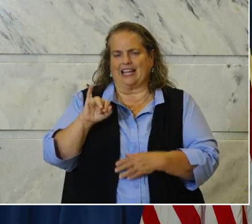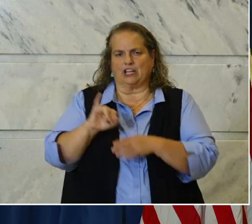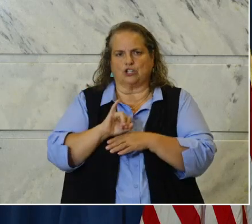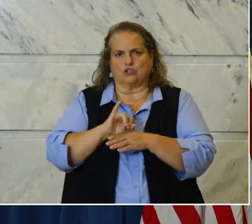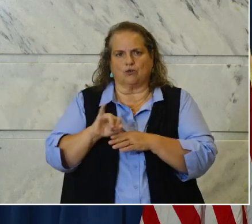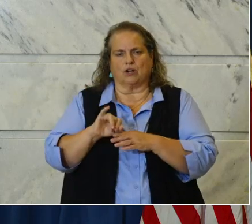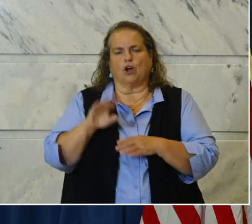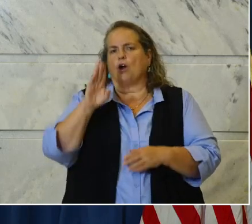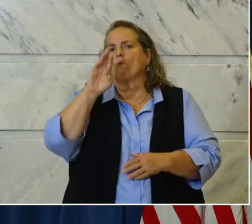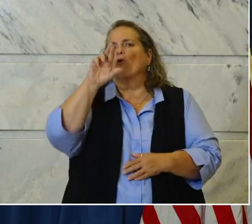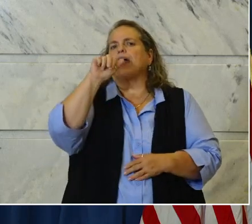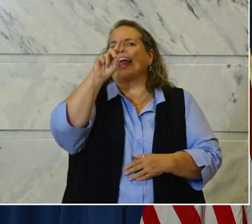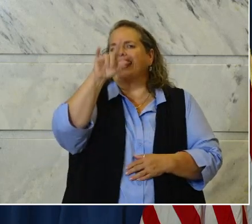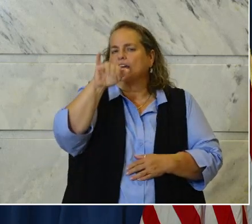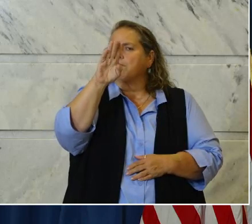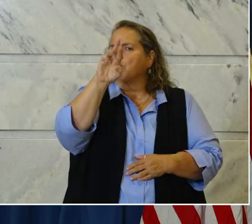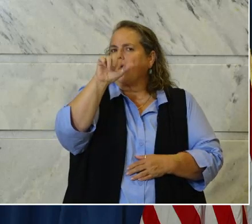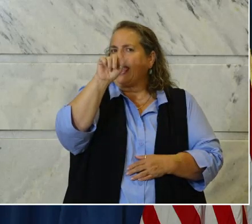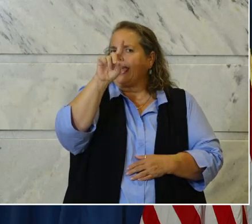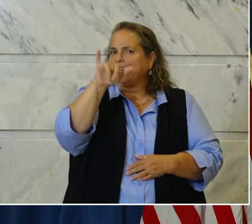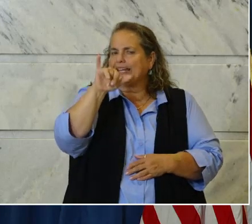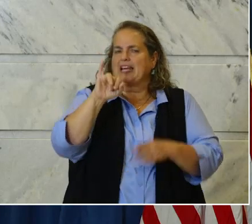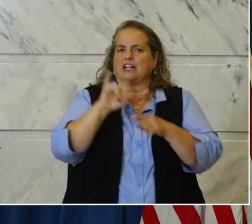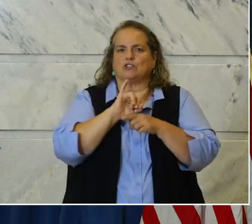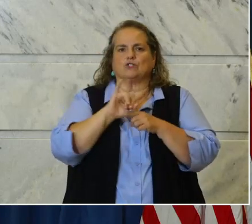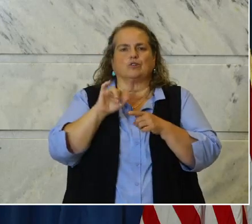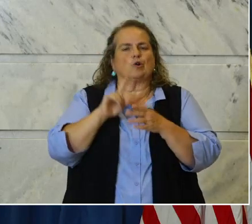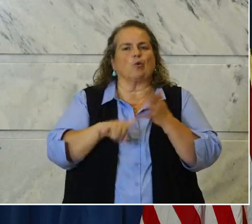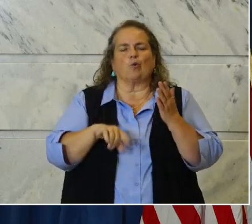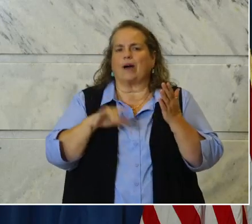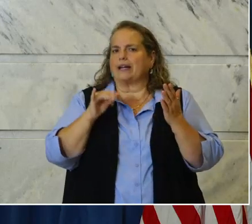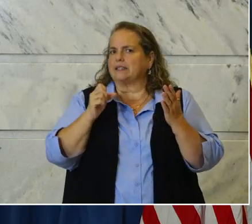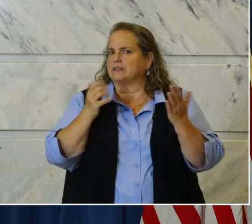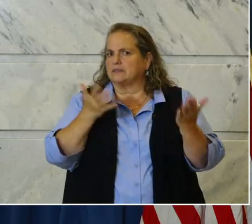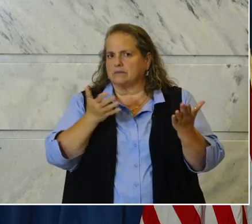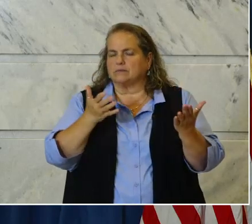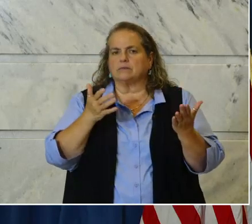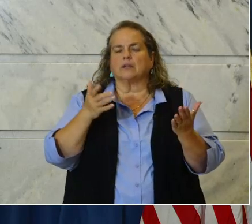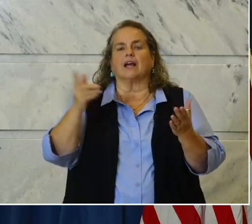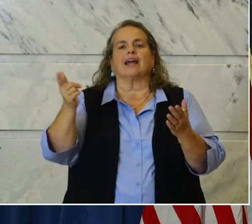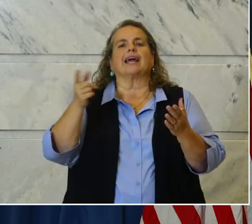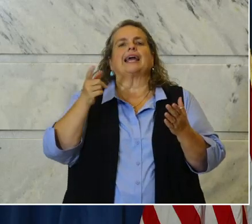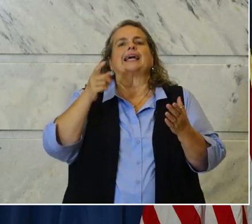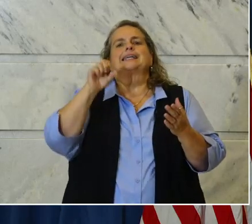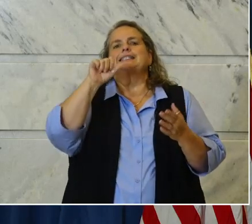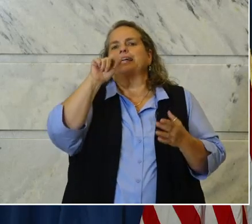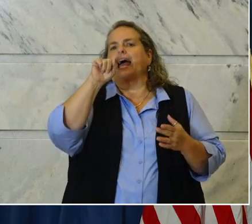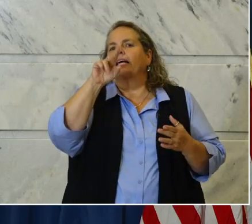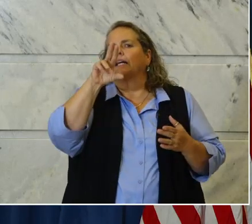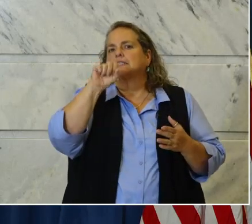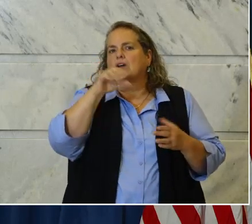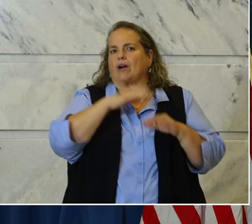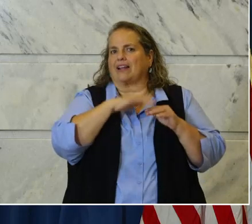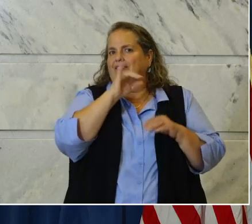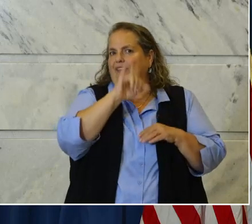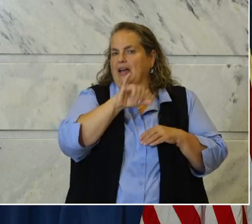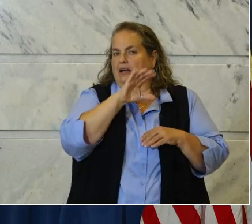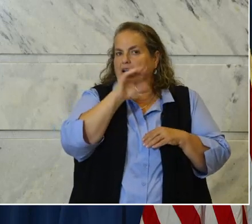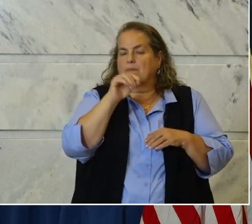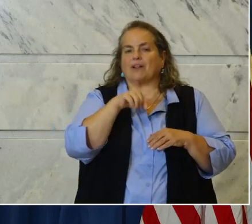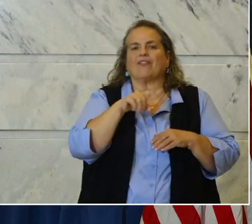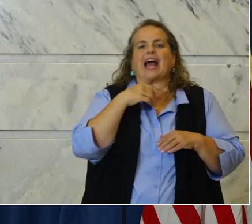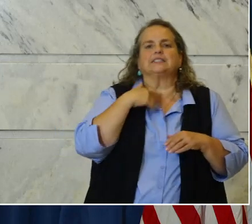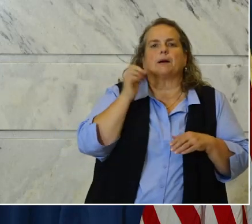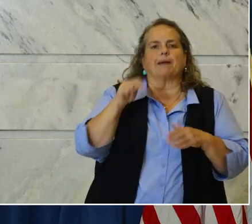is on Brady Industries and what's the status? Well, there's been a leadership change. There have been at least